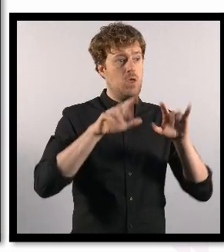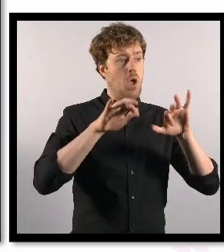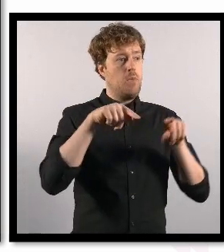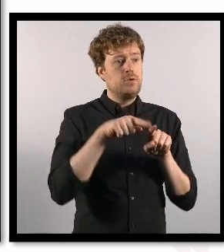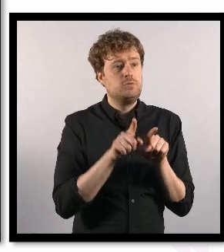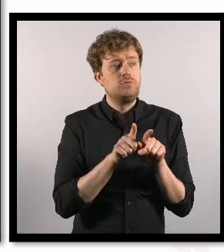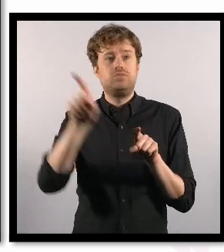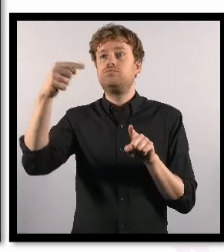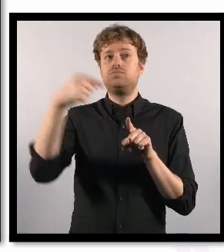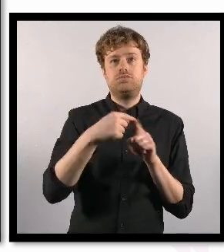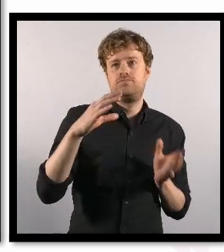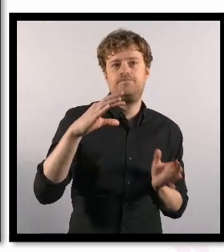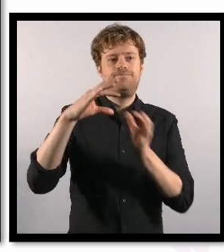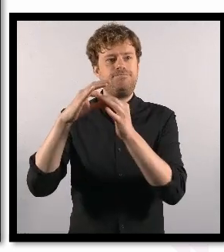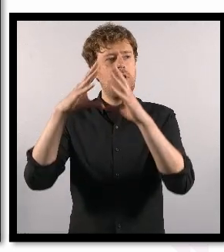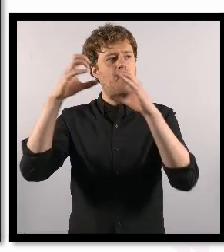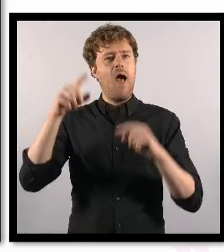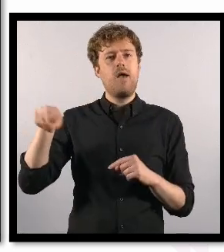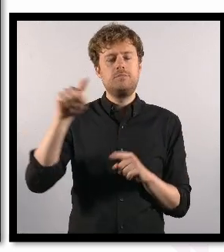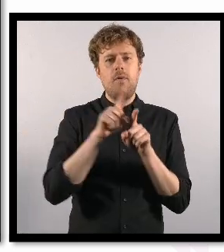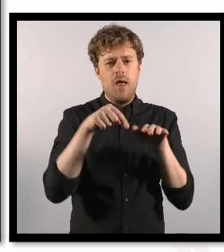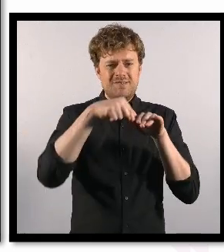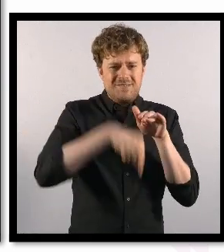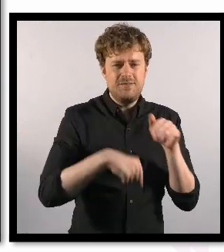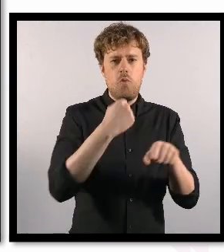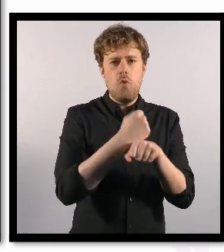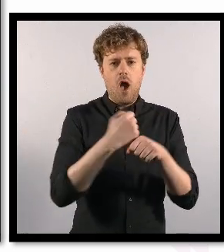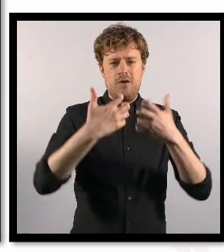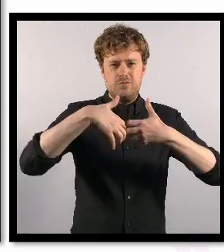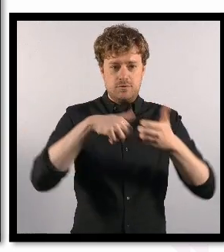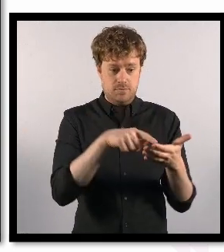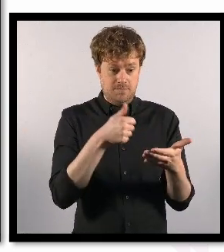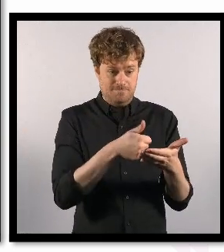the privacy and security of your iPhone from the Silicon On app.